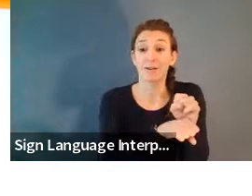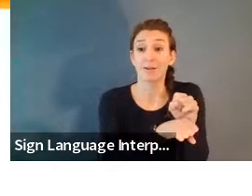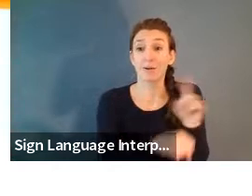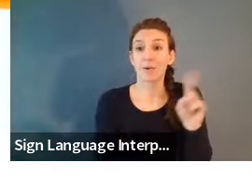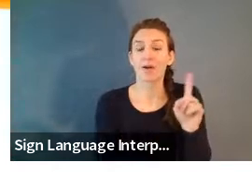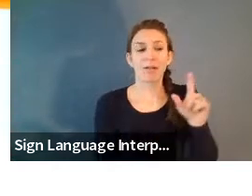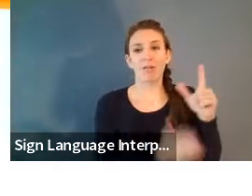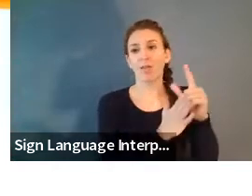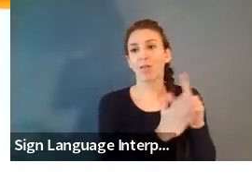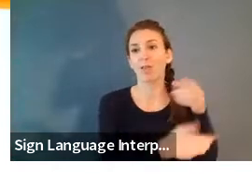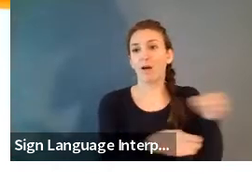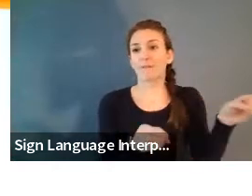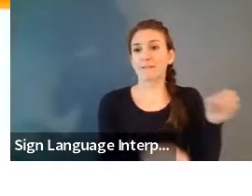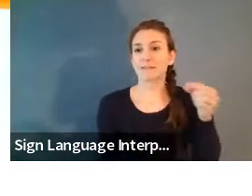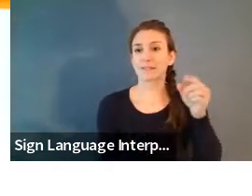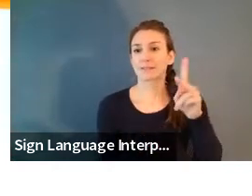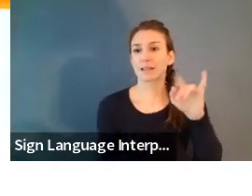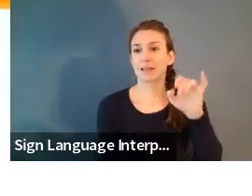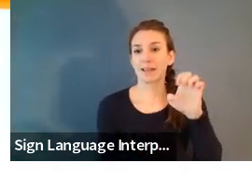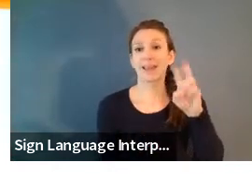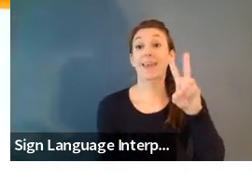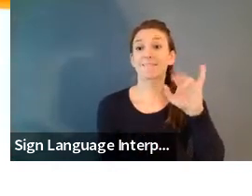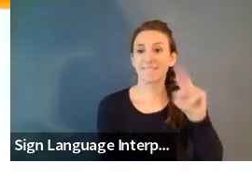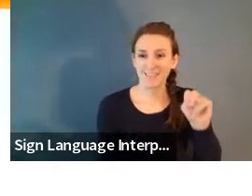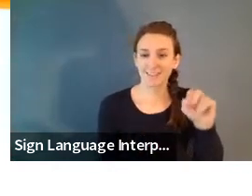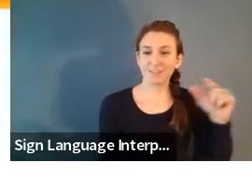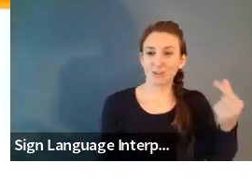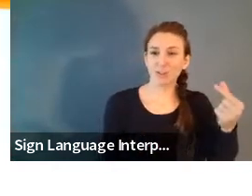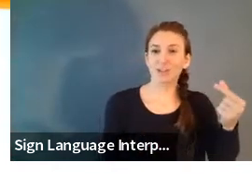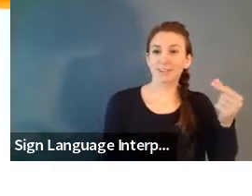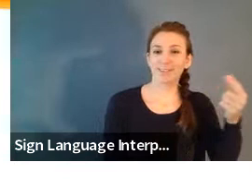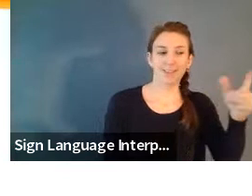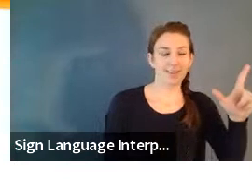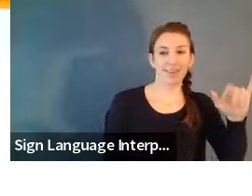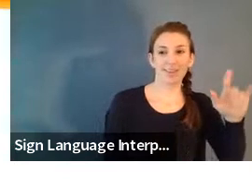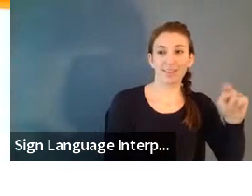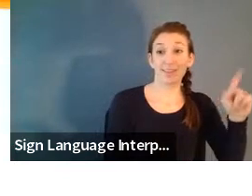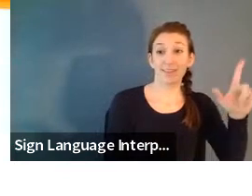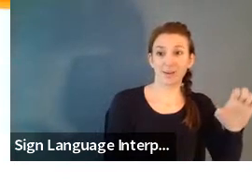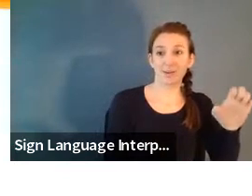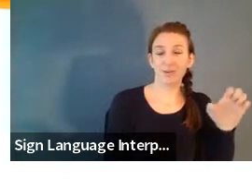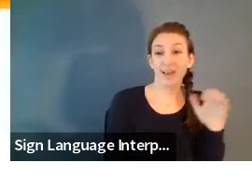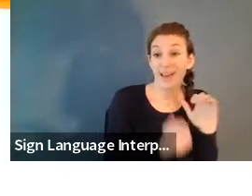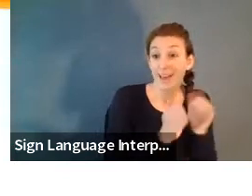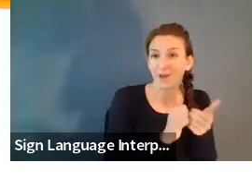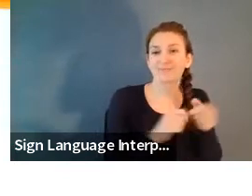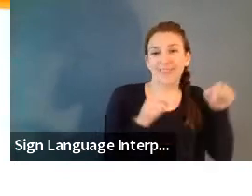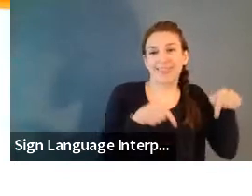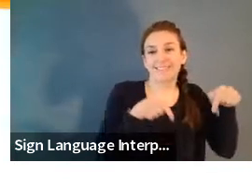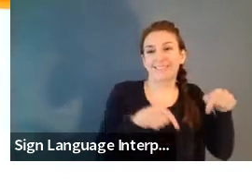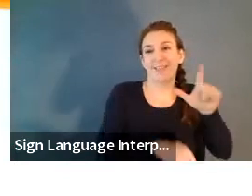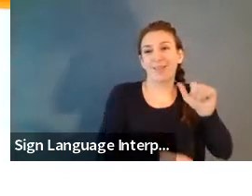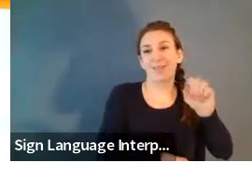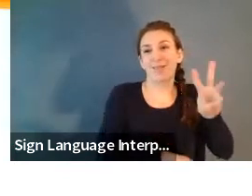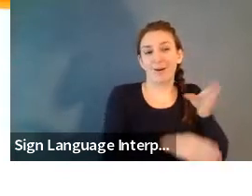now, all thanks to the Law Pathway program for setting me on this course. So thank you, guys. Thank you so much. And we'll get to hear more